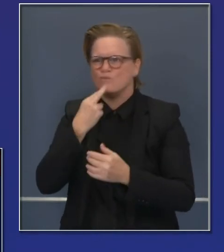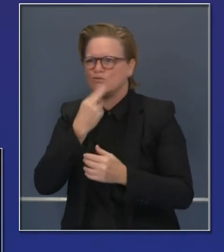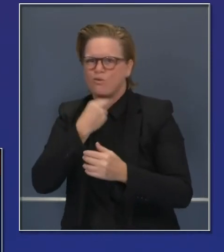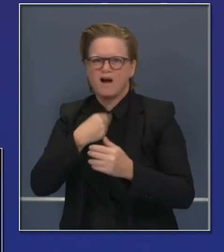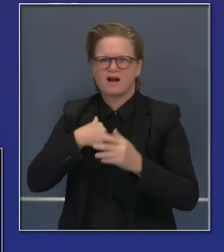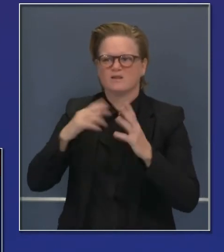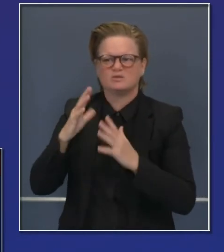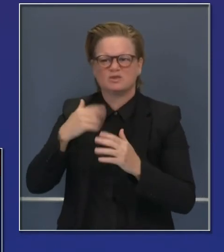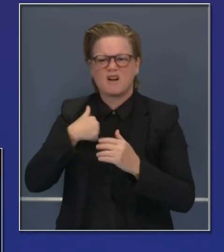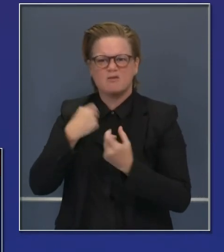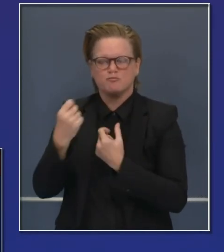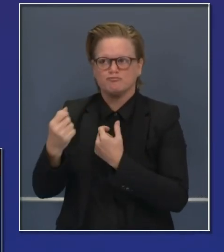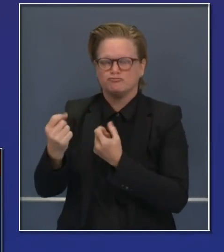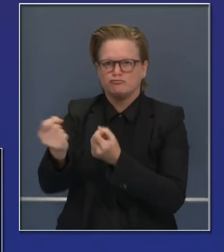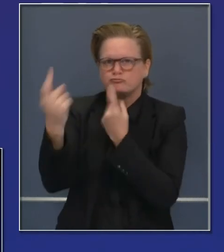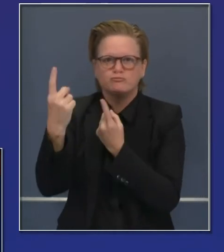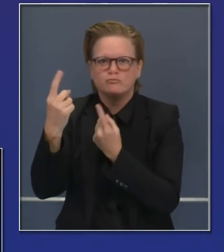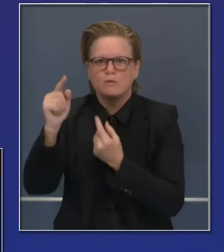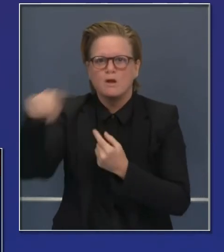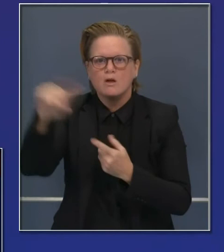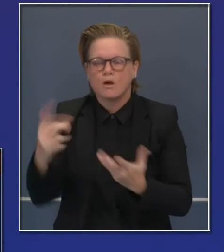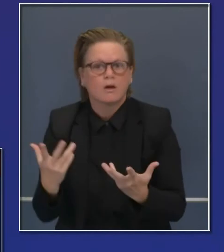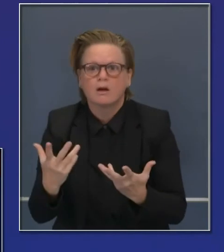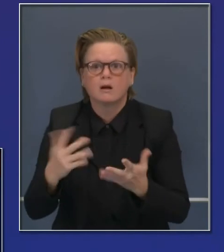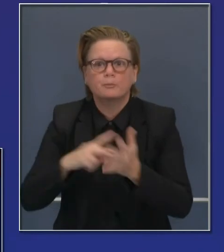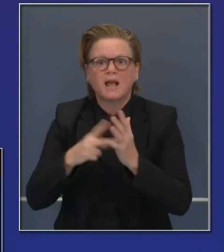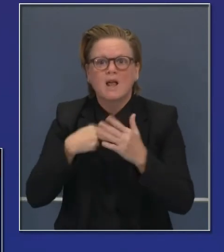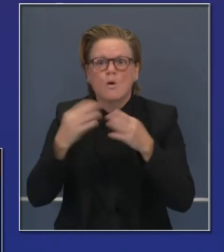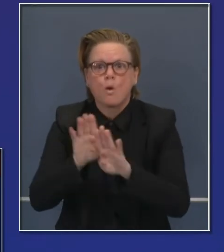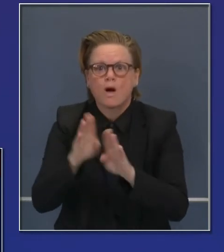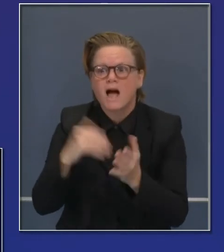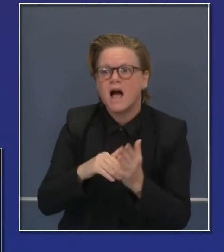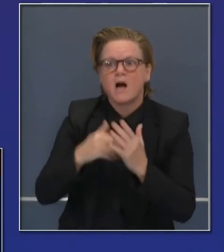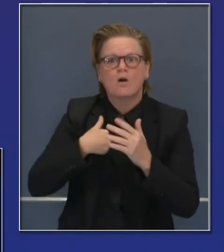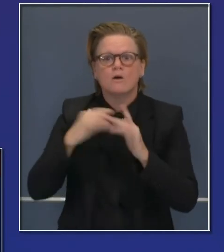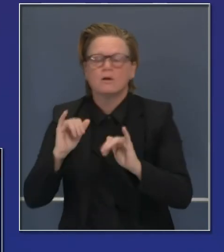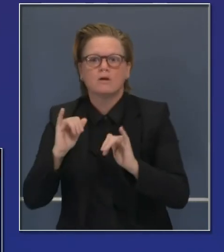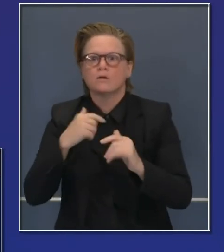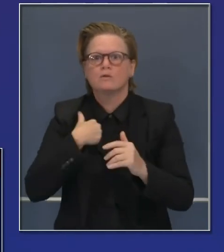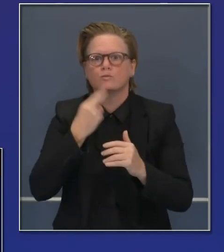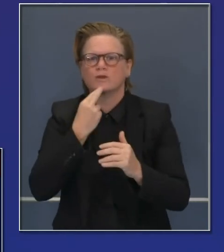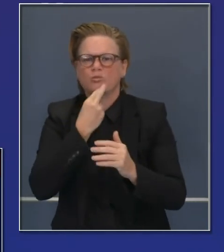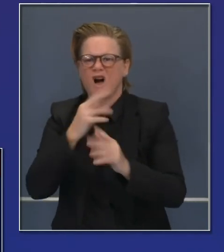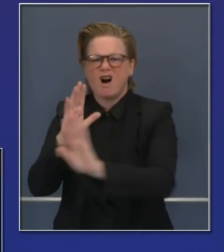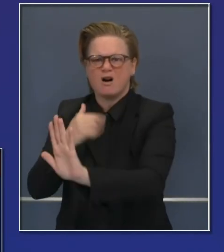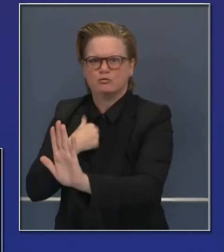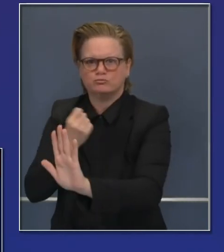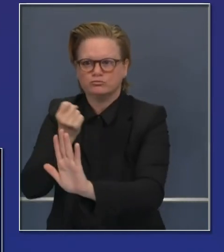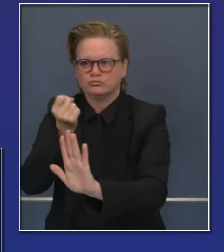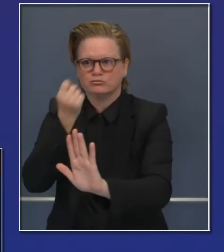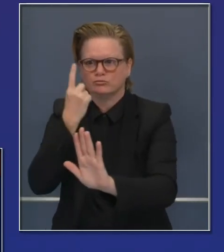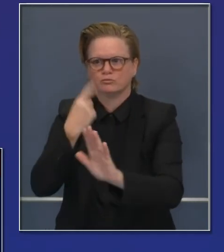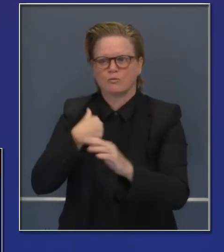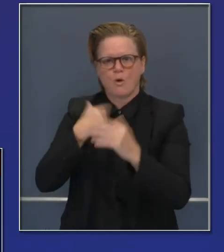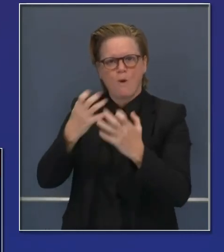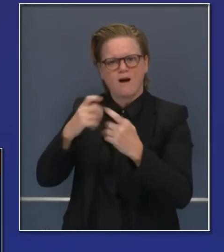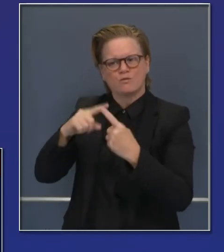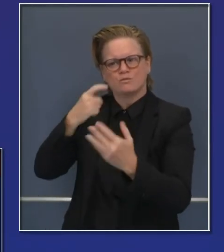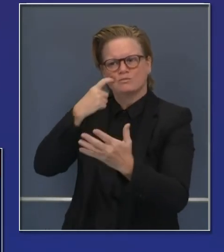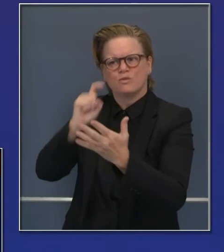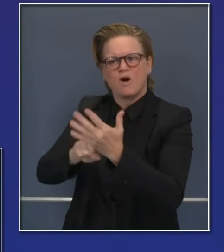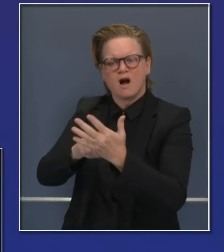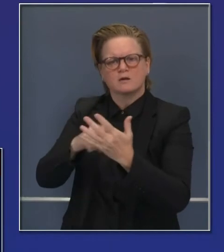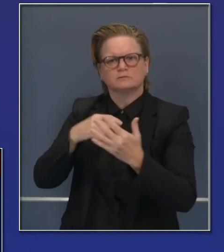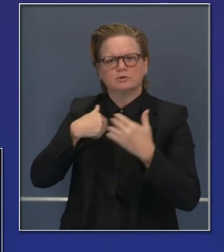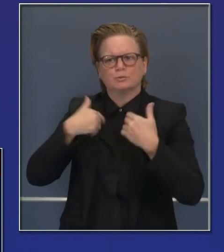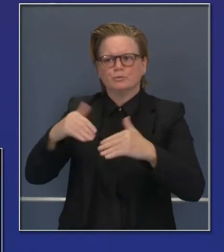stress and the struggles our restaurants have had. And I want to just acknowledge the incredible leadership of Jot, his board of directors,